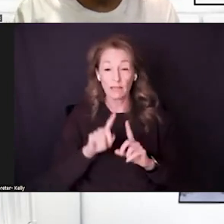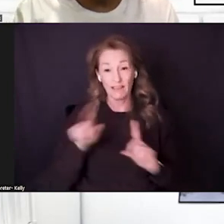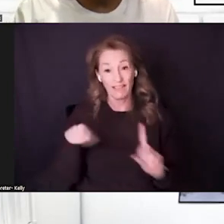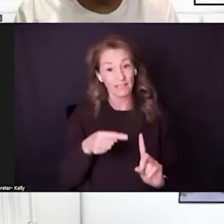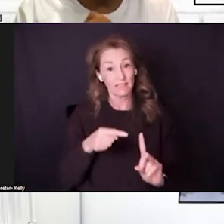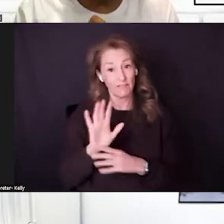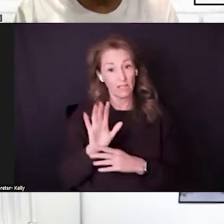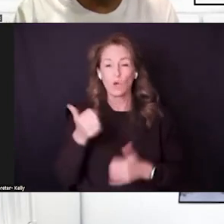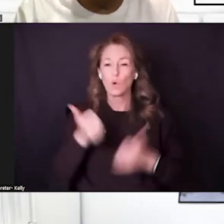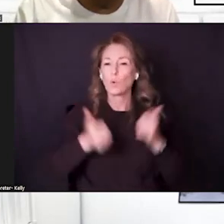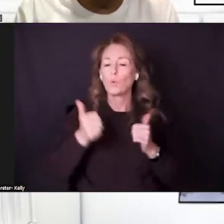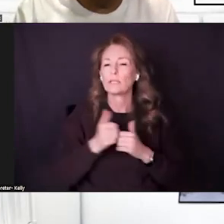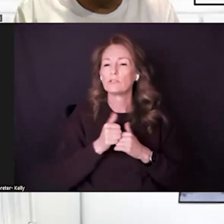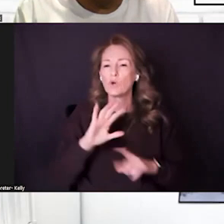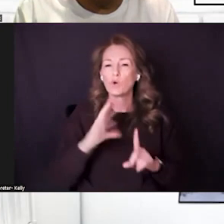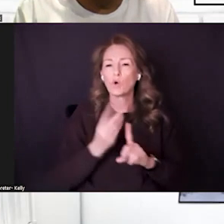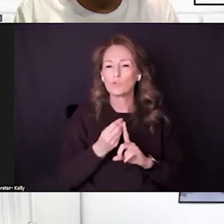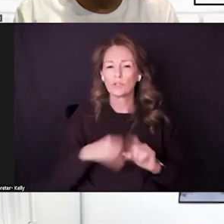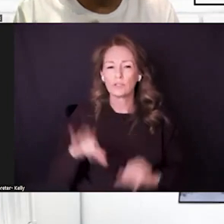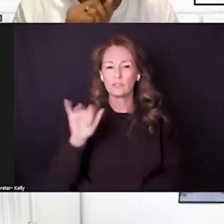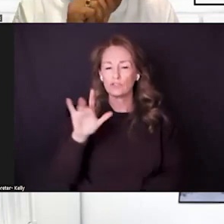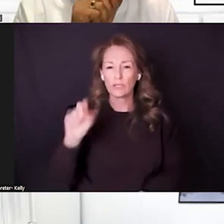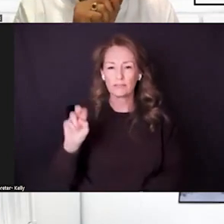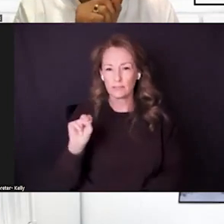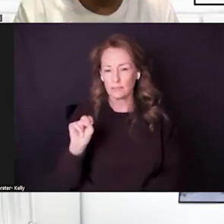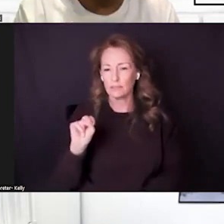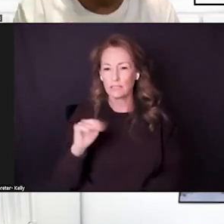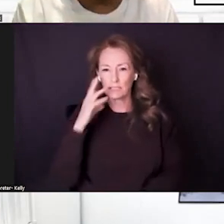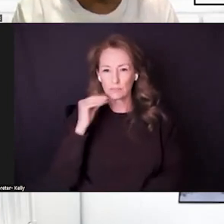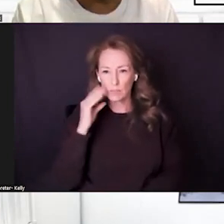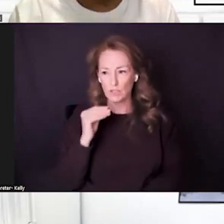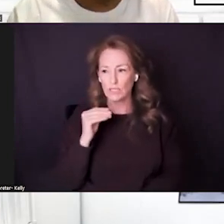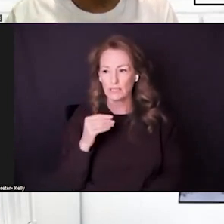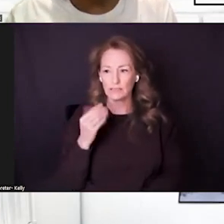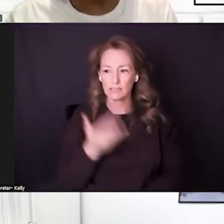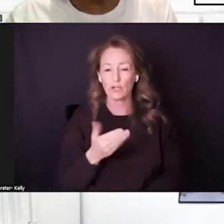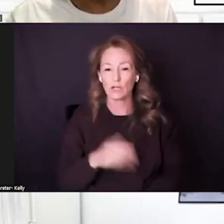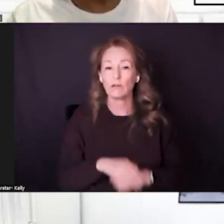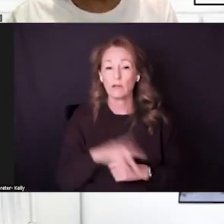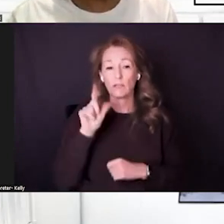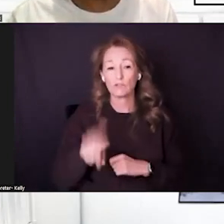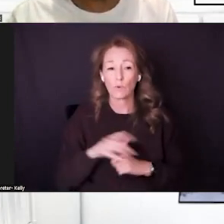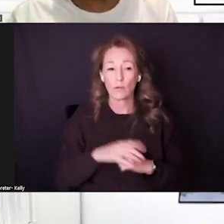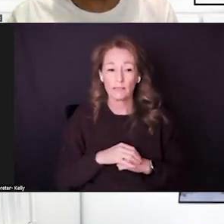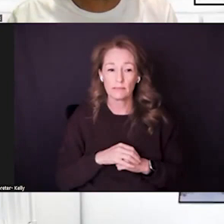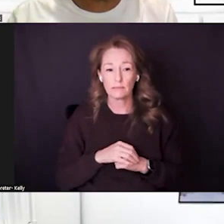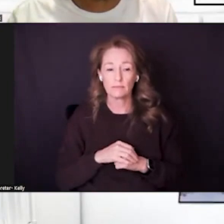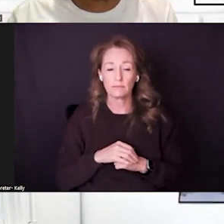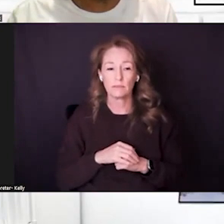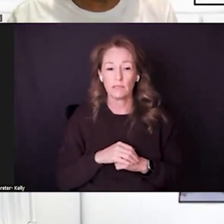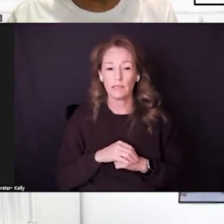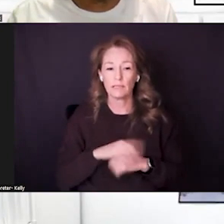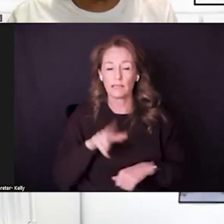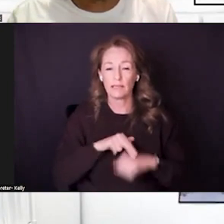culture did Justin experience in this video? And your choices are Native Hawaiians, the Indigenous people of